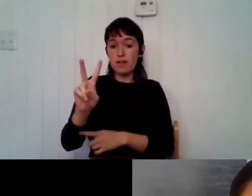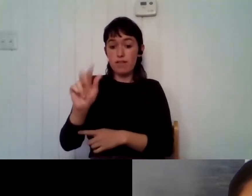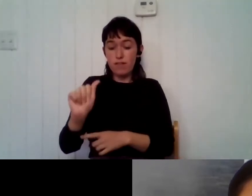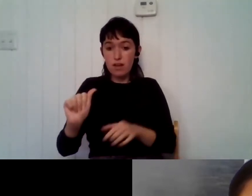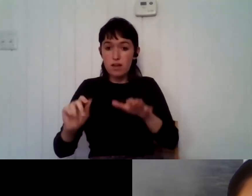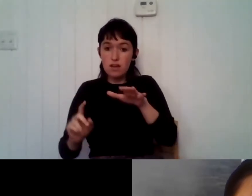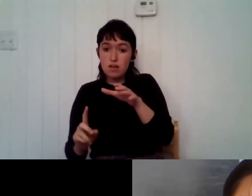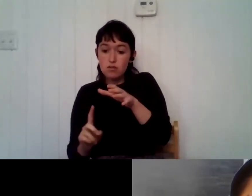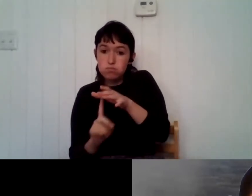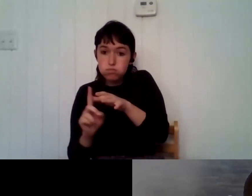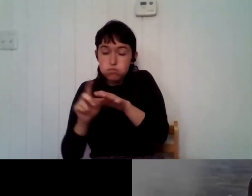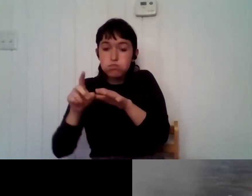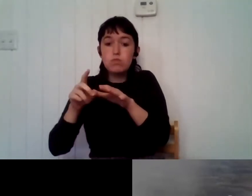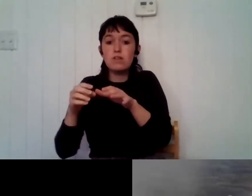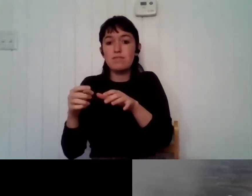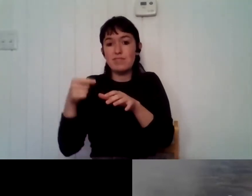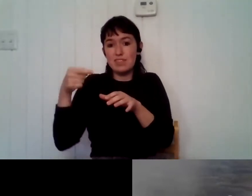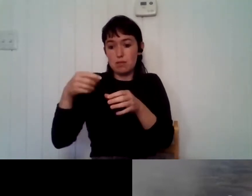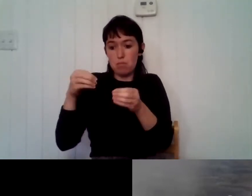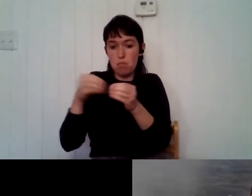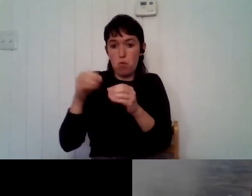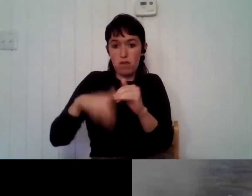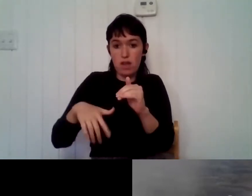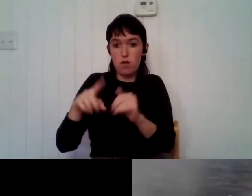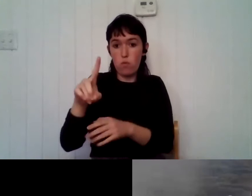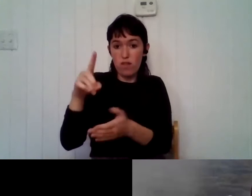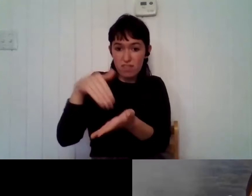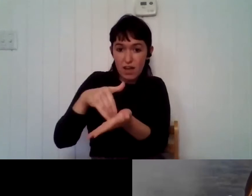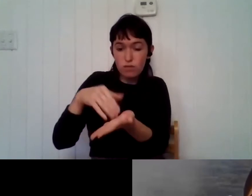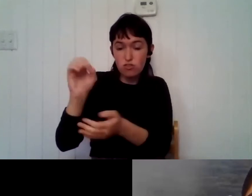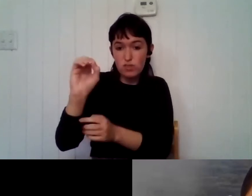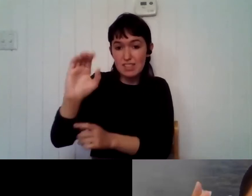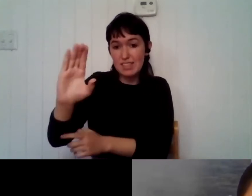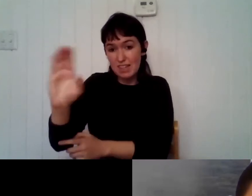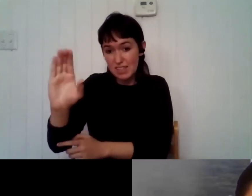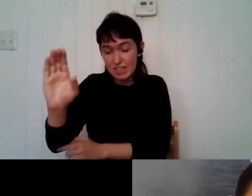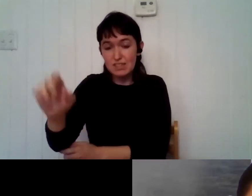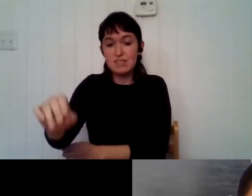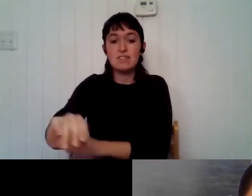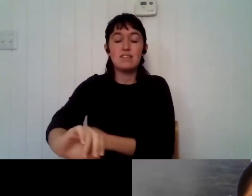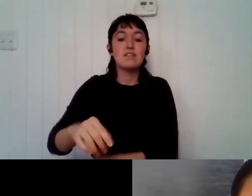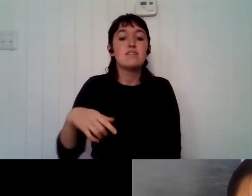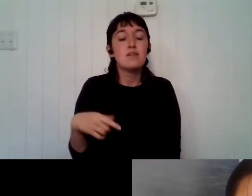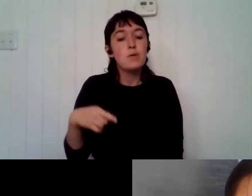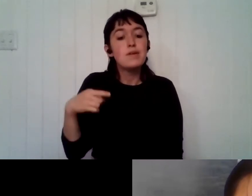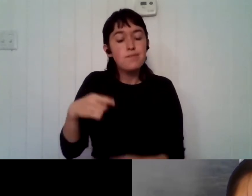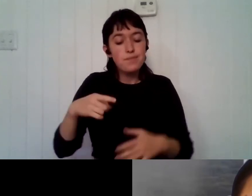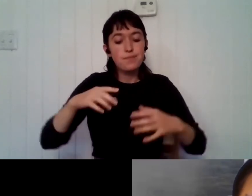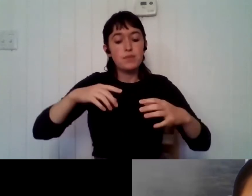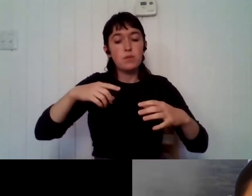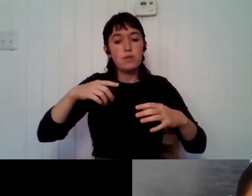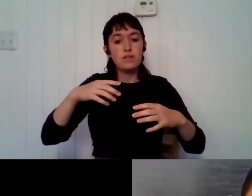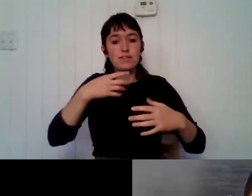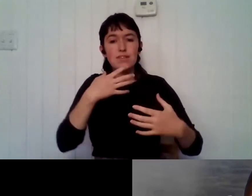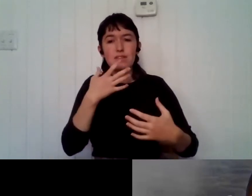hot. Whoa. And it also, when it cools, when the surface cools, it kind of insulates itself. So maybe the surface